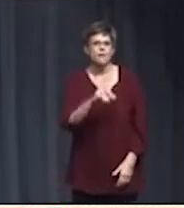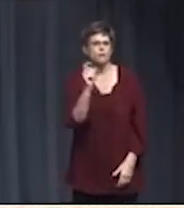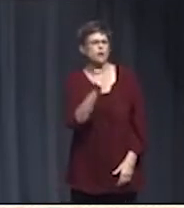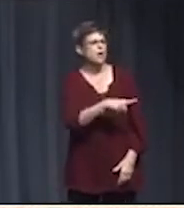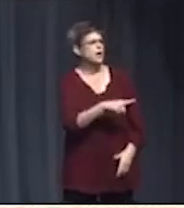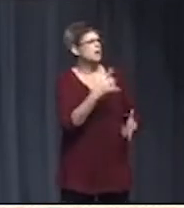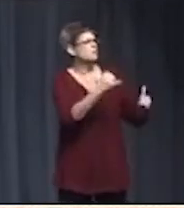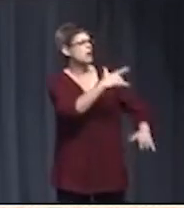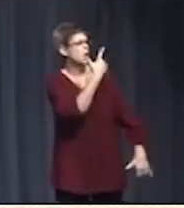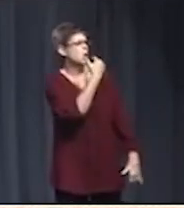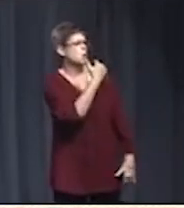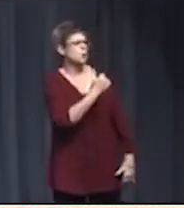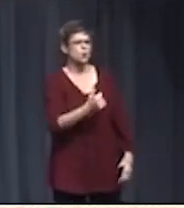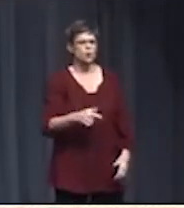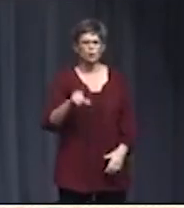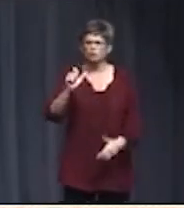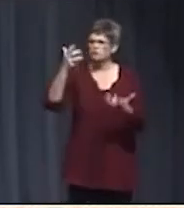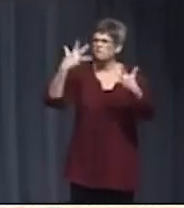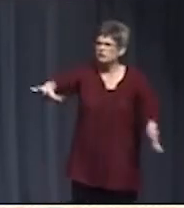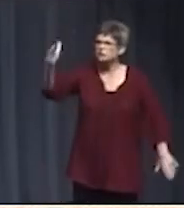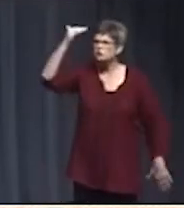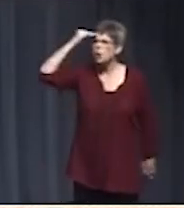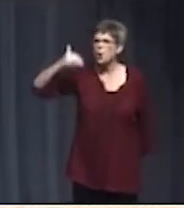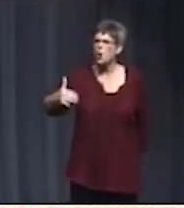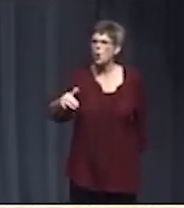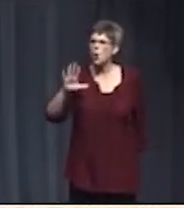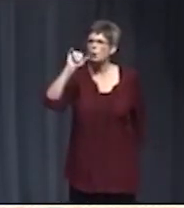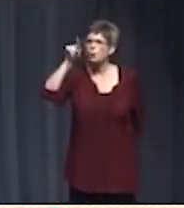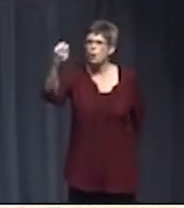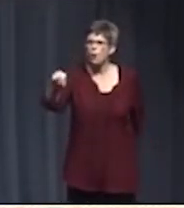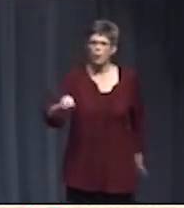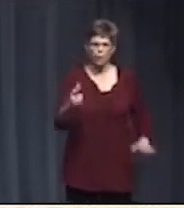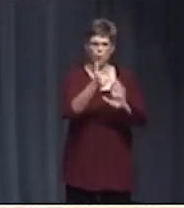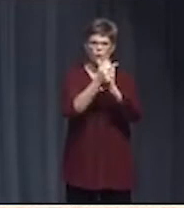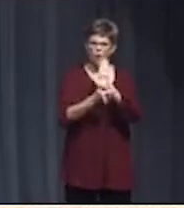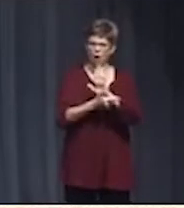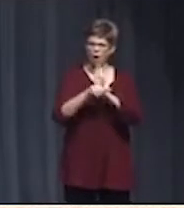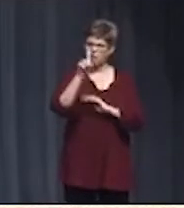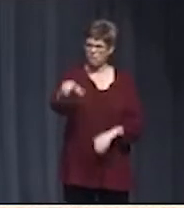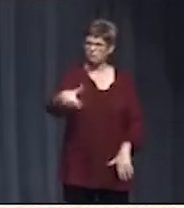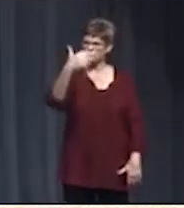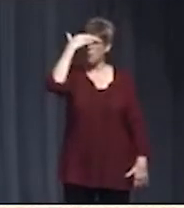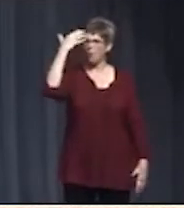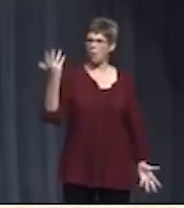You should know that. That's part of the man code or man law.